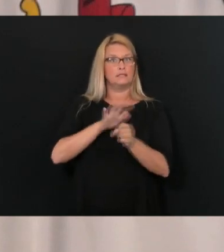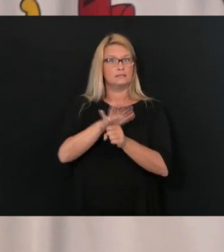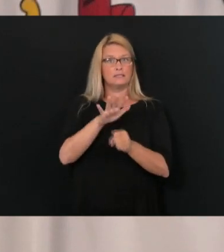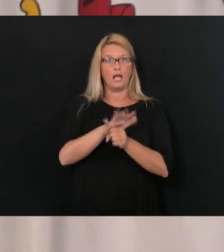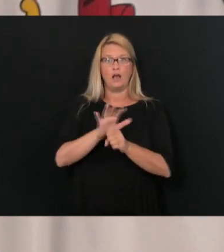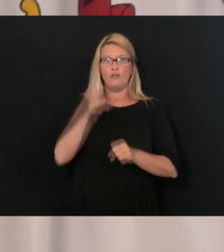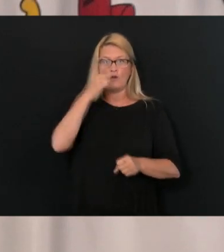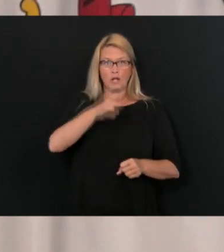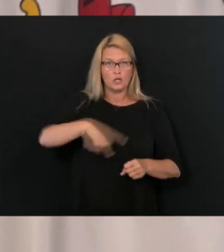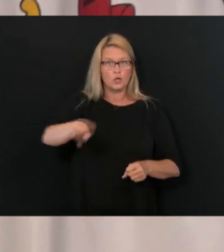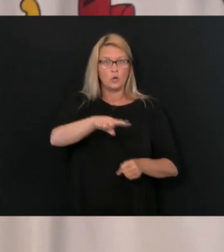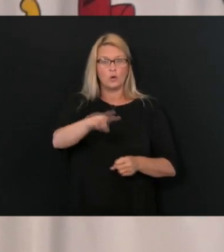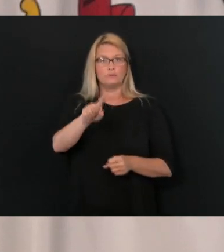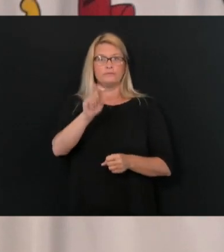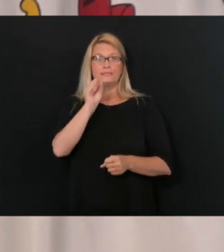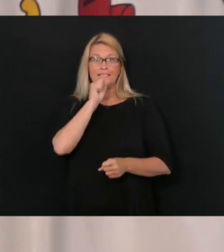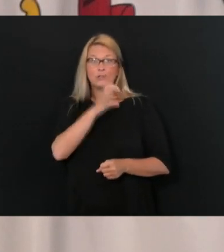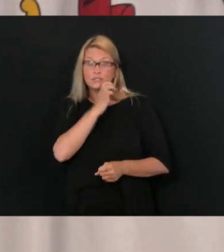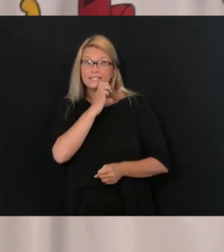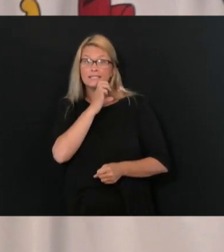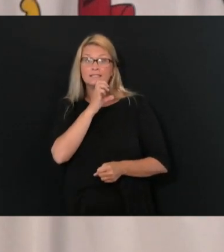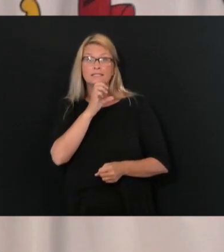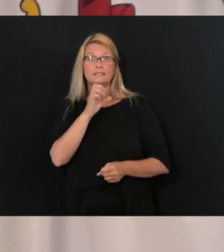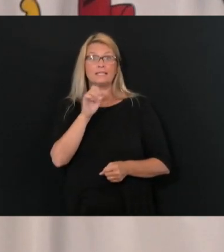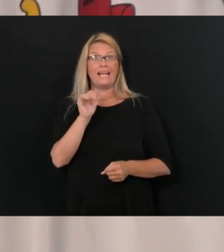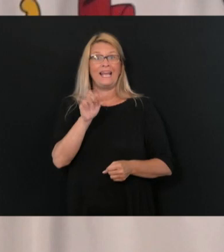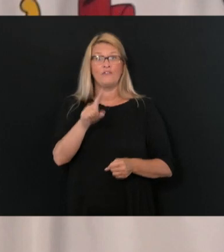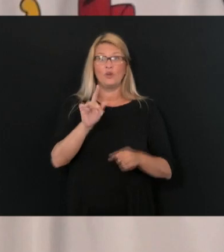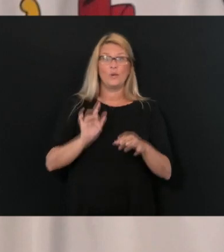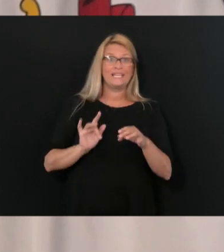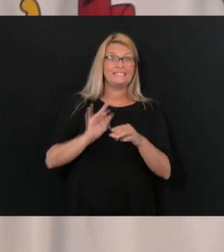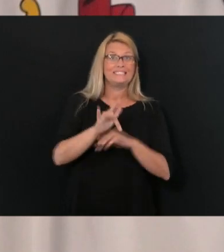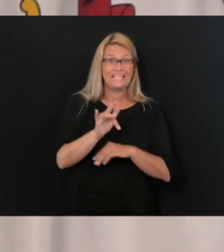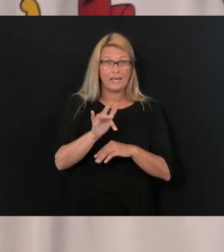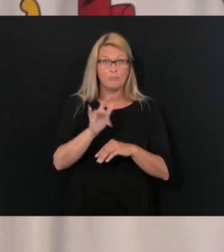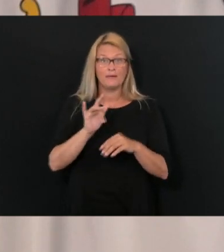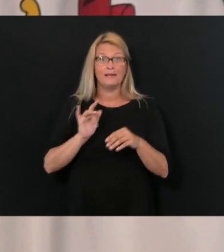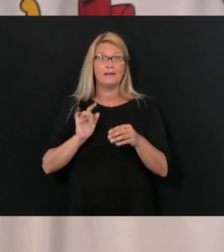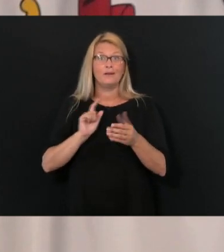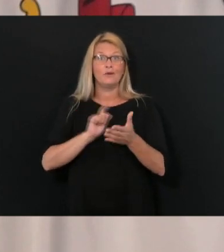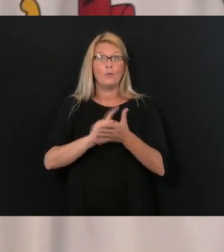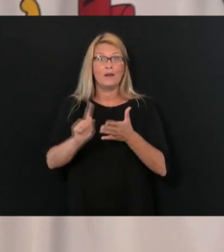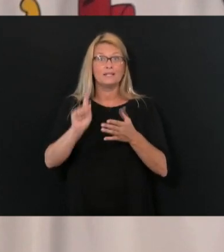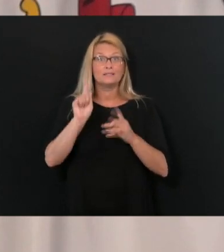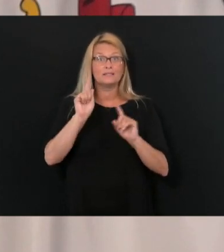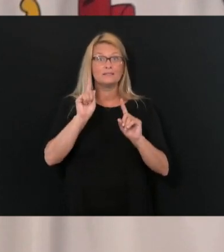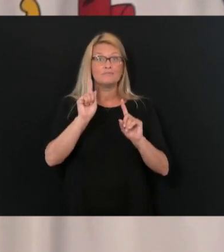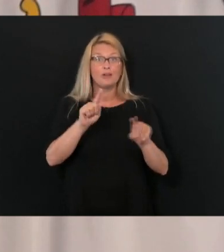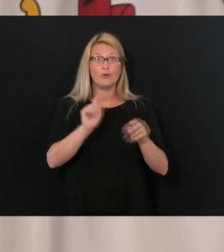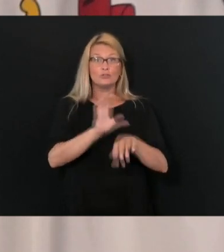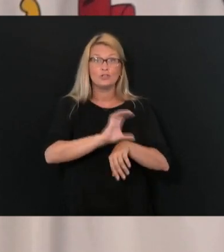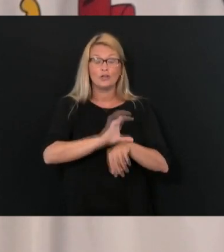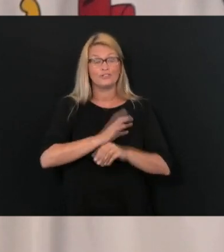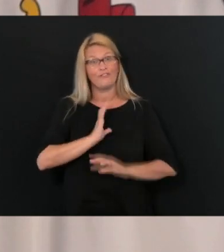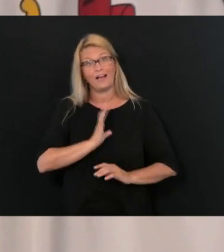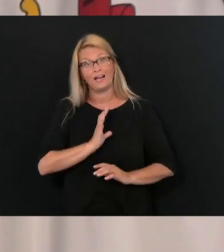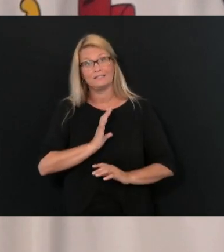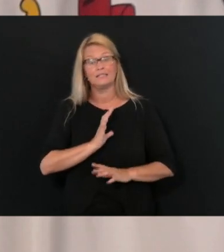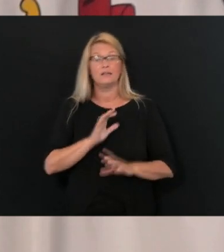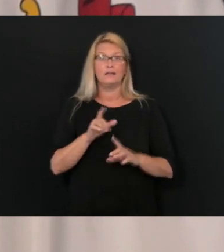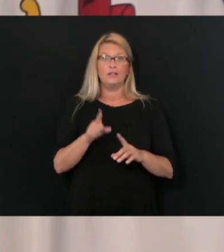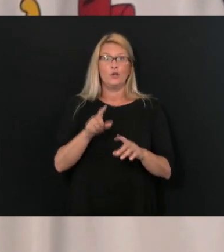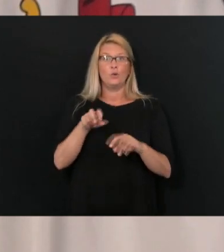the elderly, if you can skip a couple weeks of church, that may be good. If you can get it online, whatever. But if you choose to